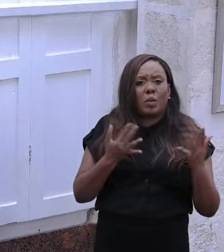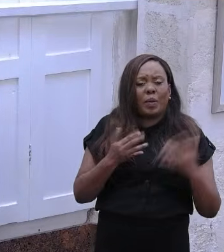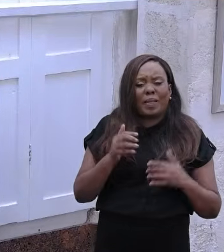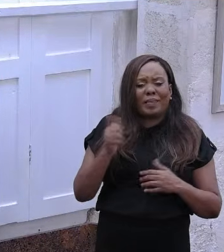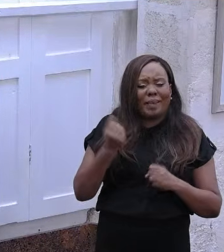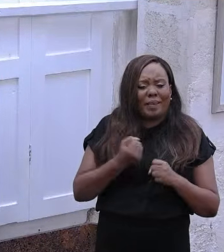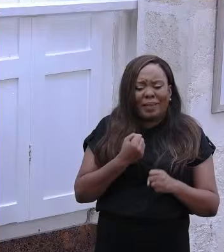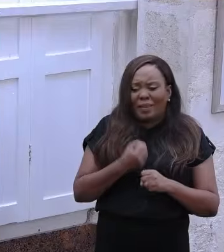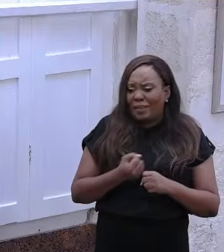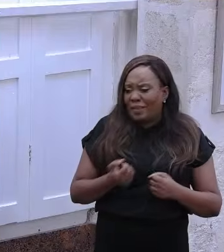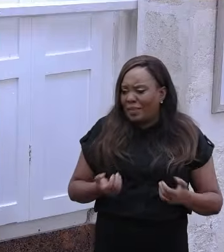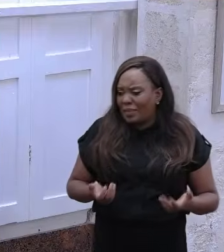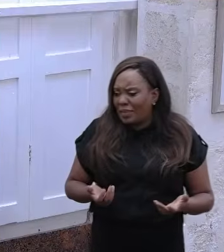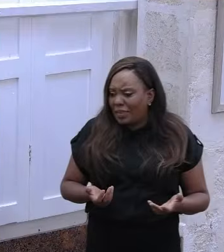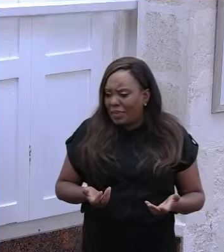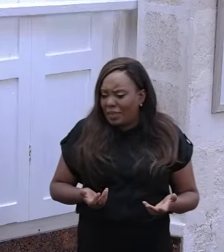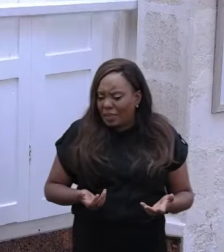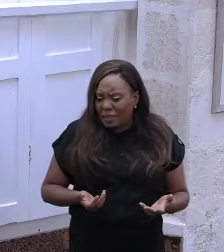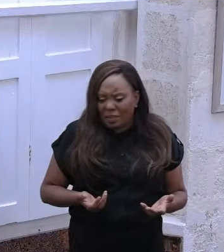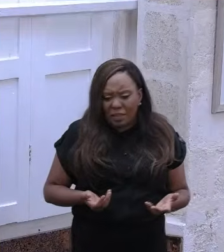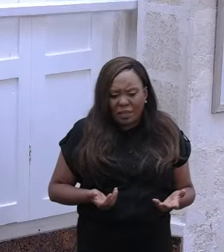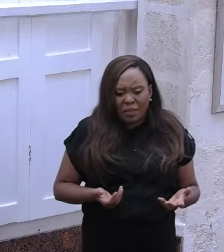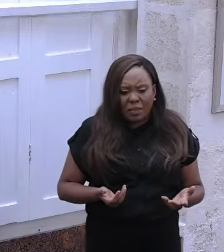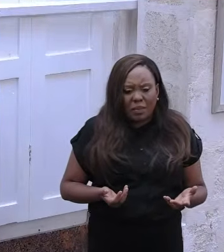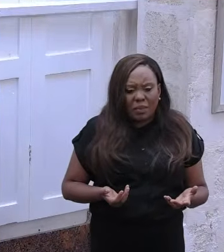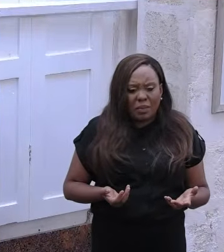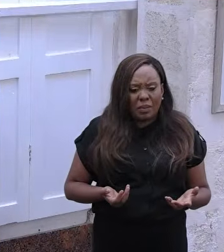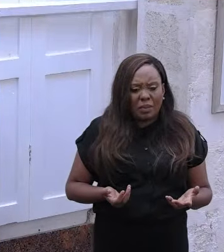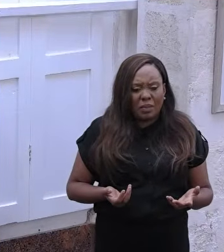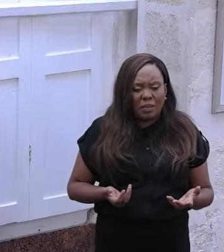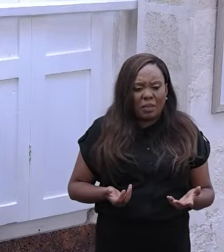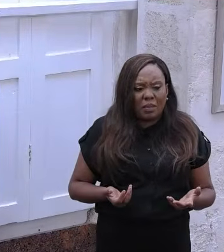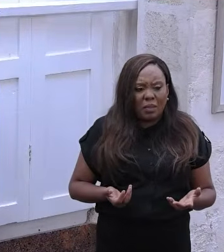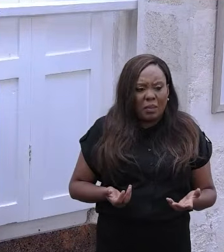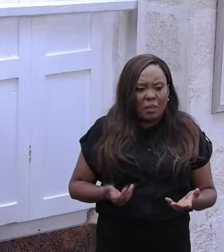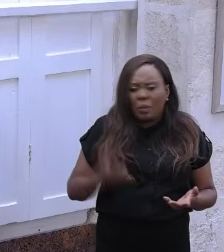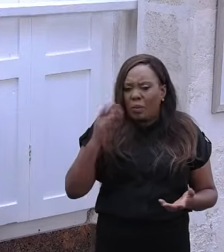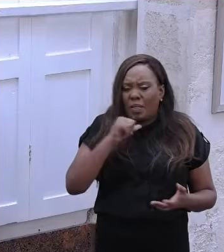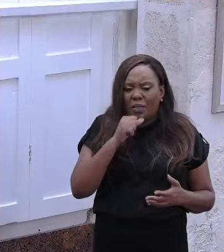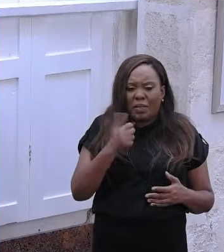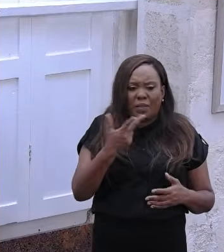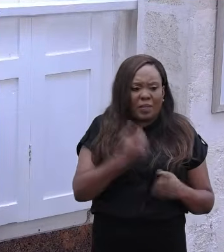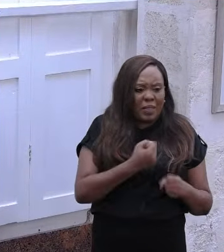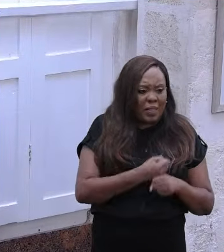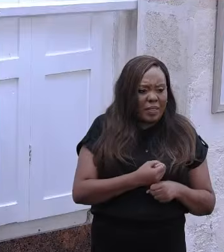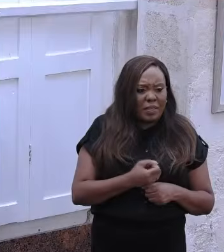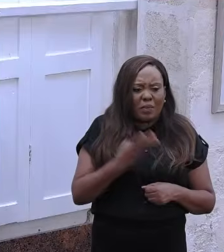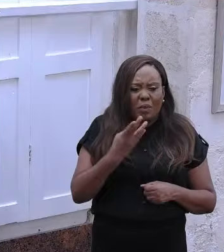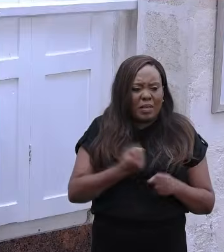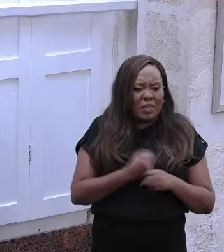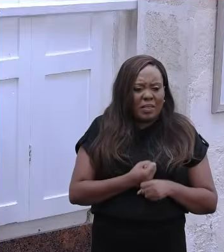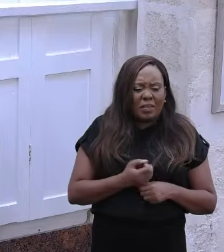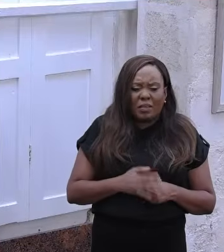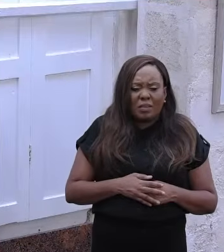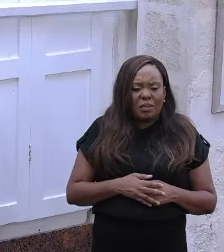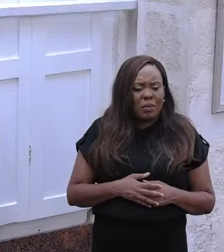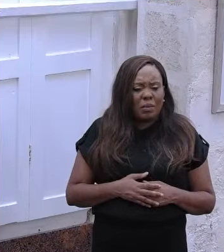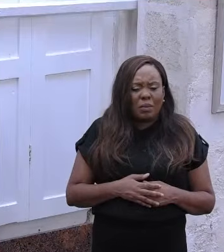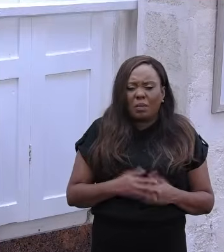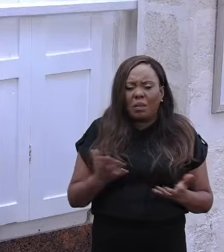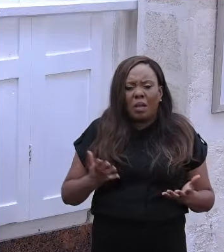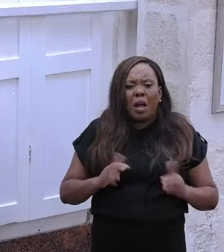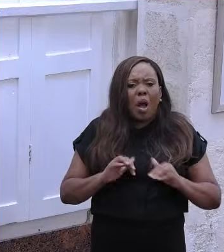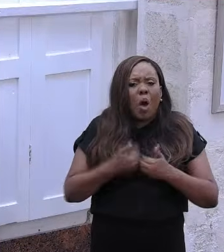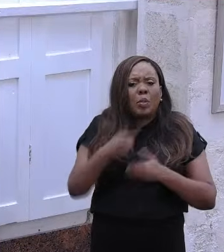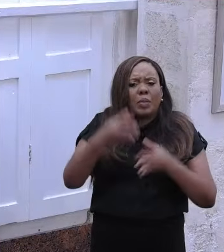more of a Barbadian than if you wait 3 years or 4? I mean, that